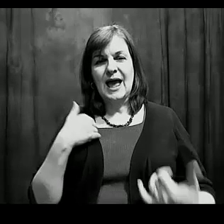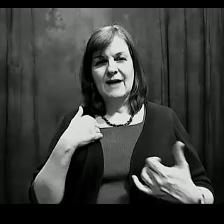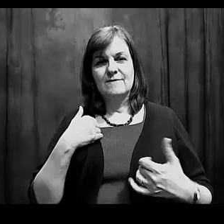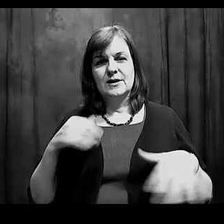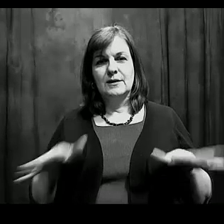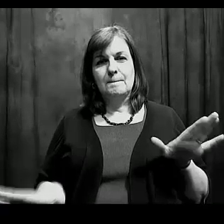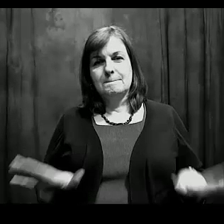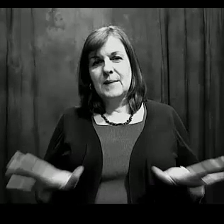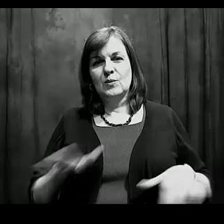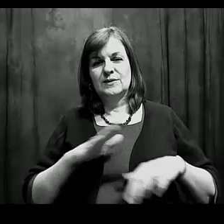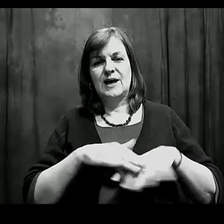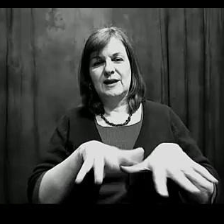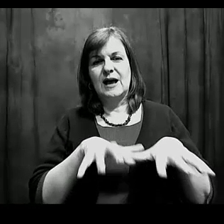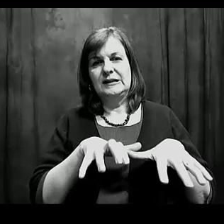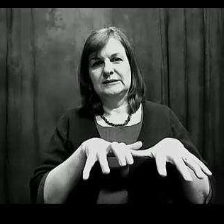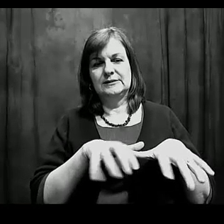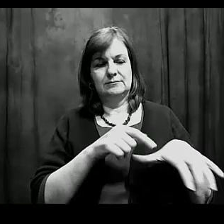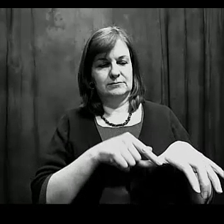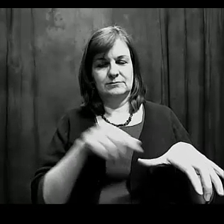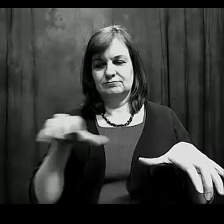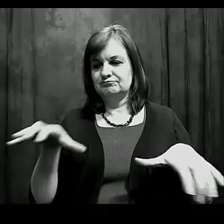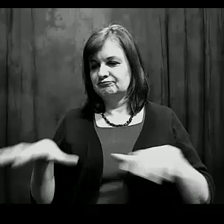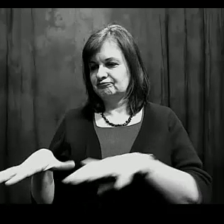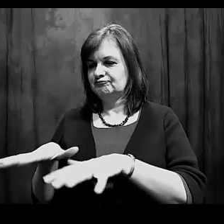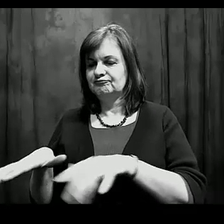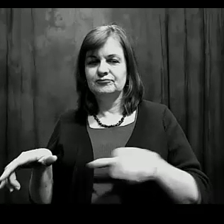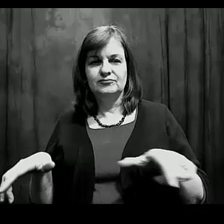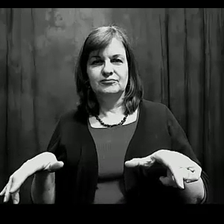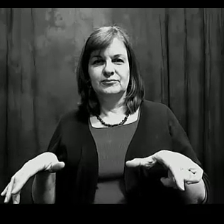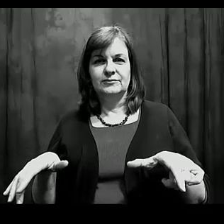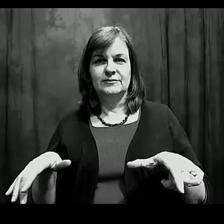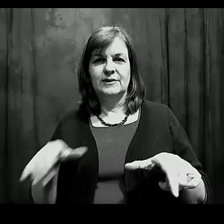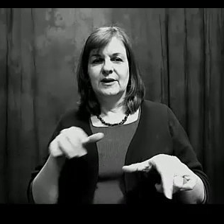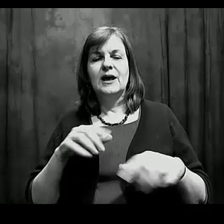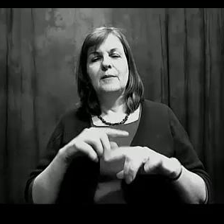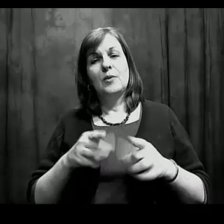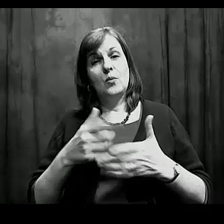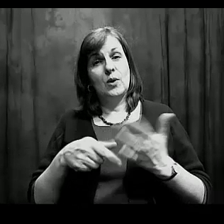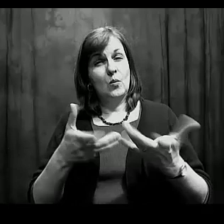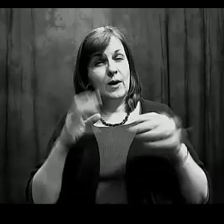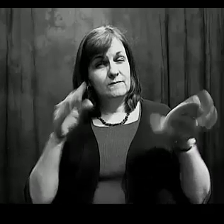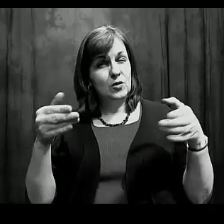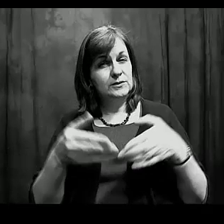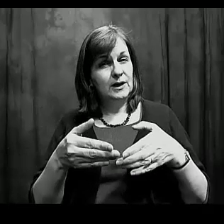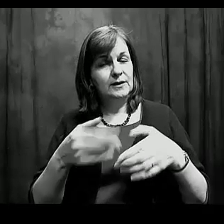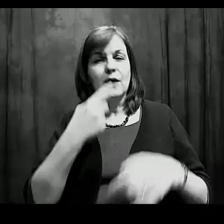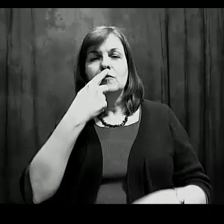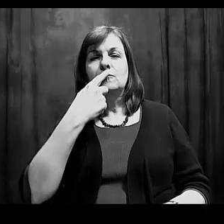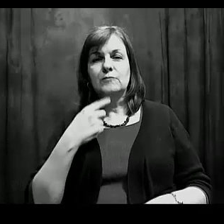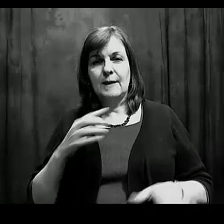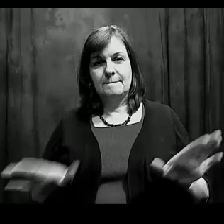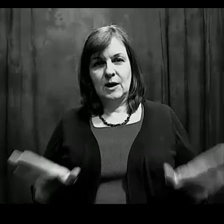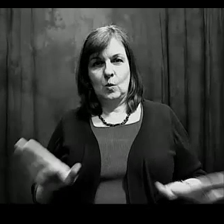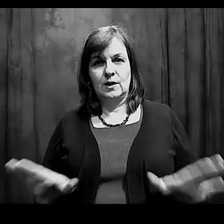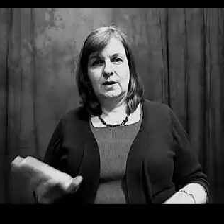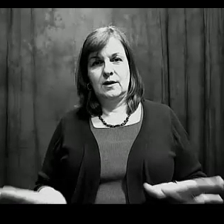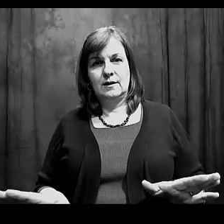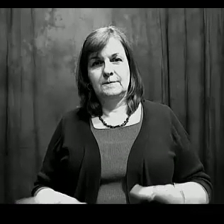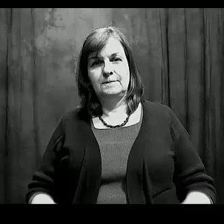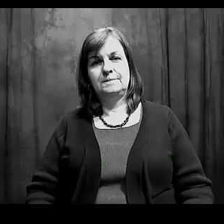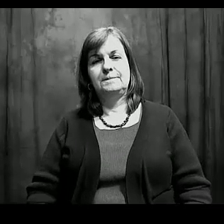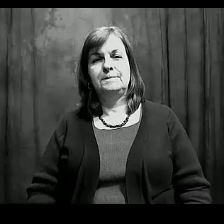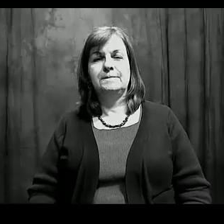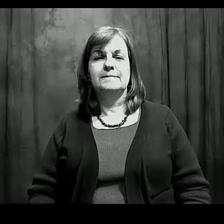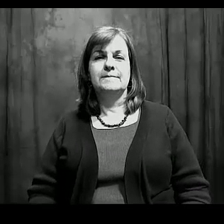I've got penguins on an iceberg. Not uncommon. But what I want to focus on is the red penguin.